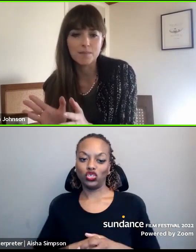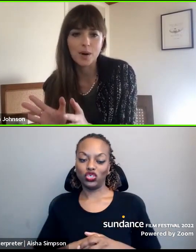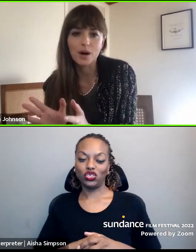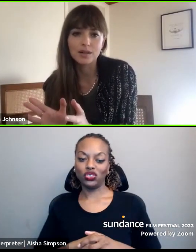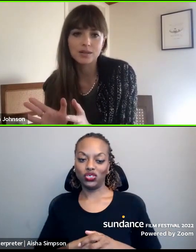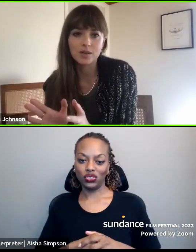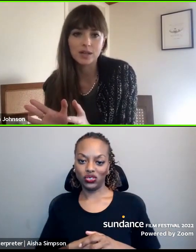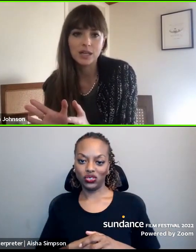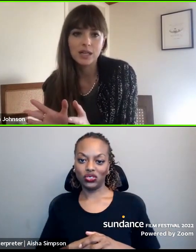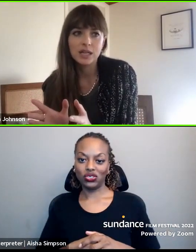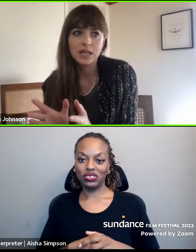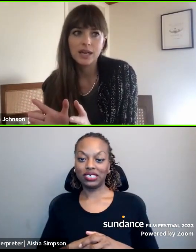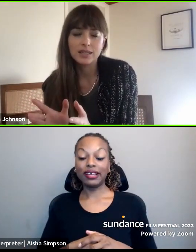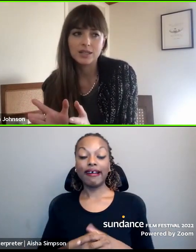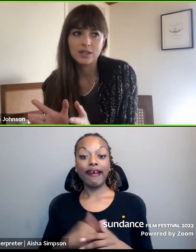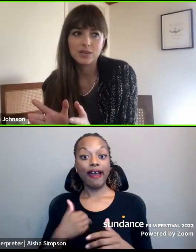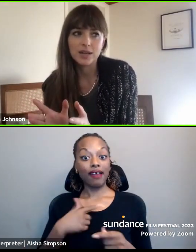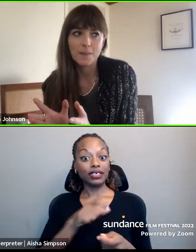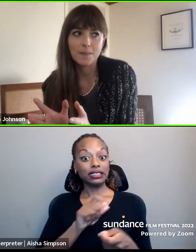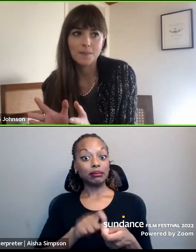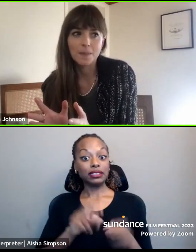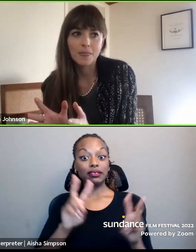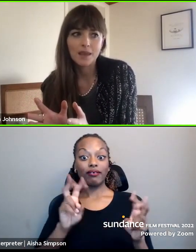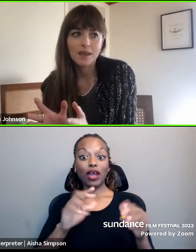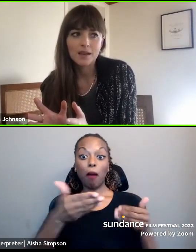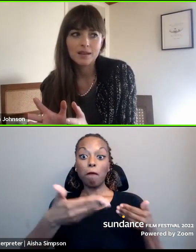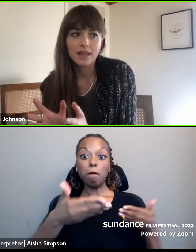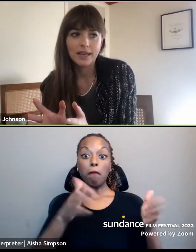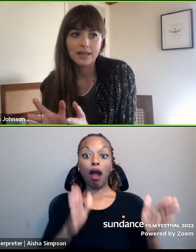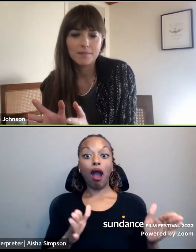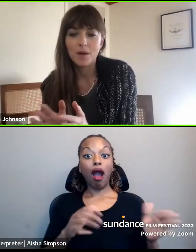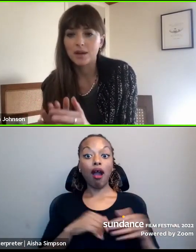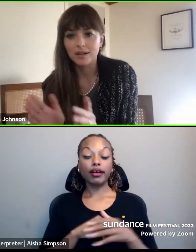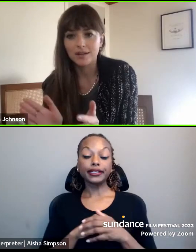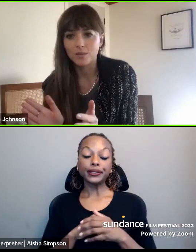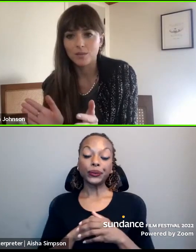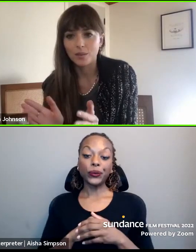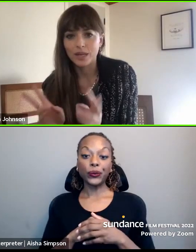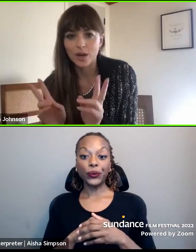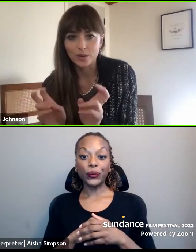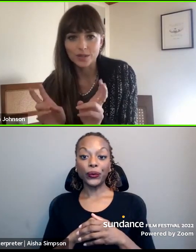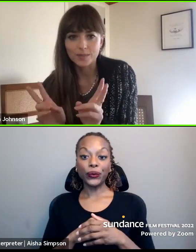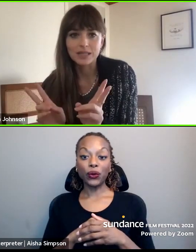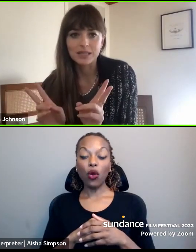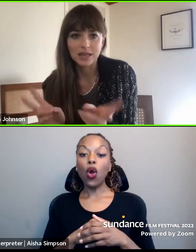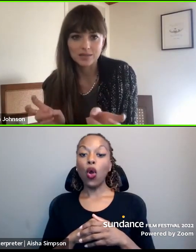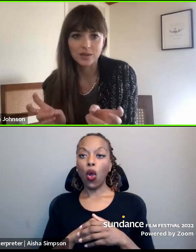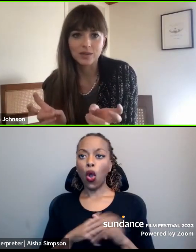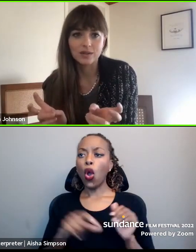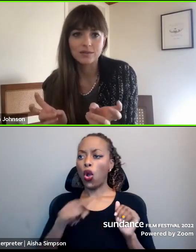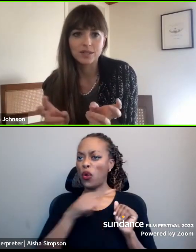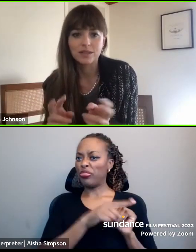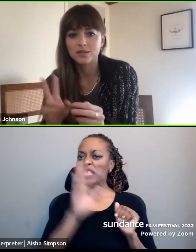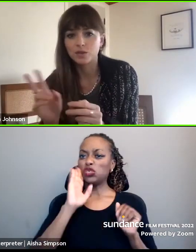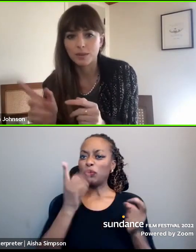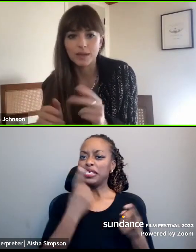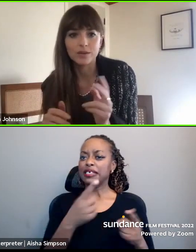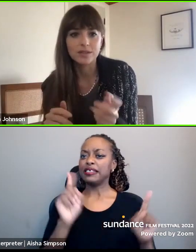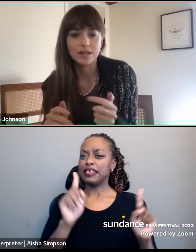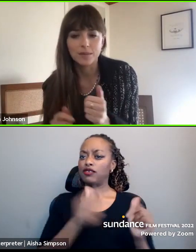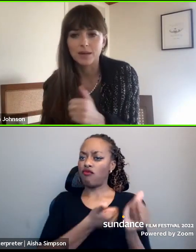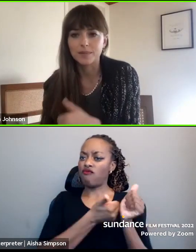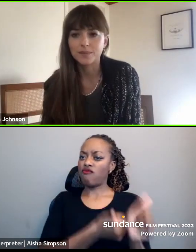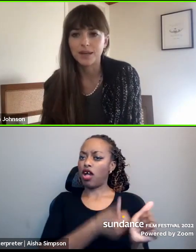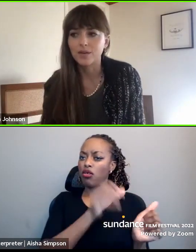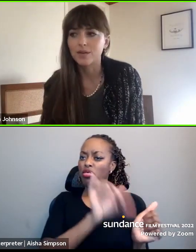into some box or into some like model of what we know to be successful in streaming